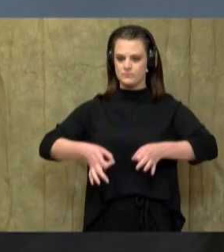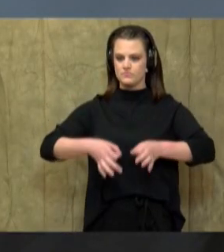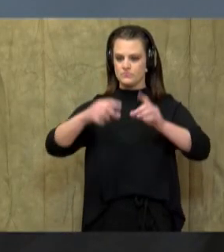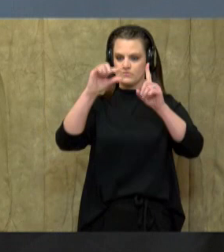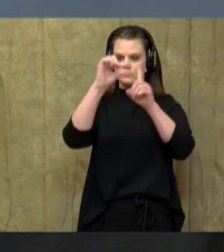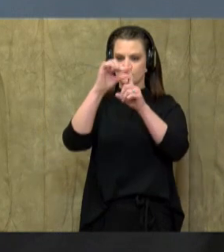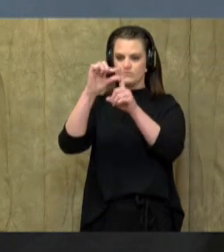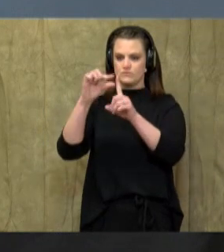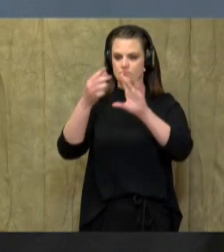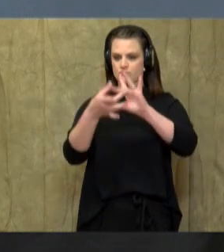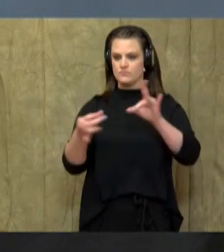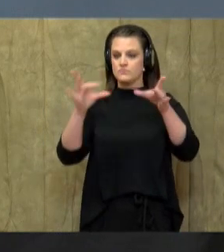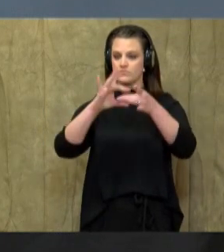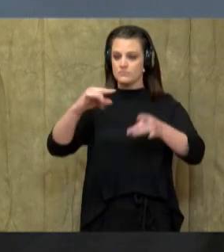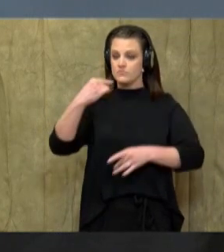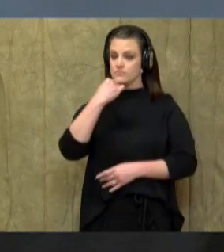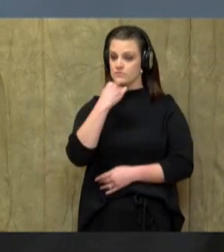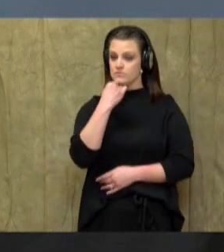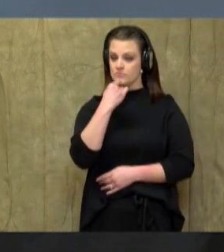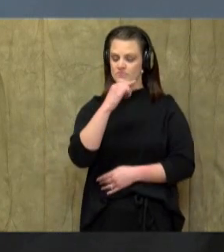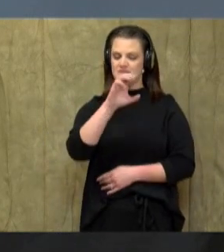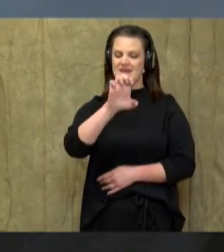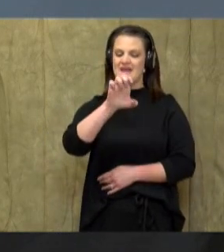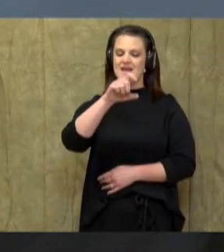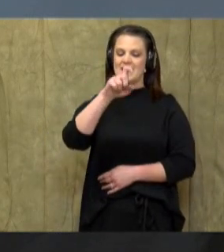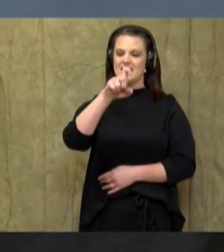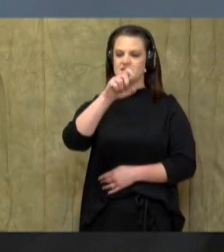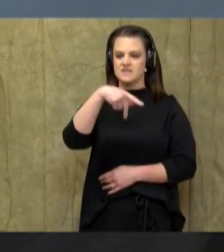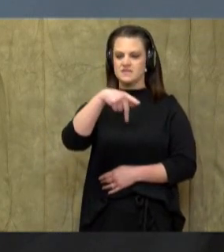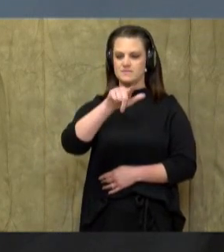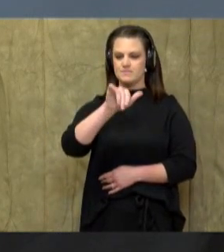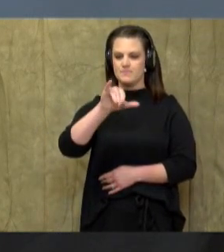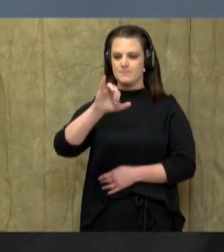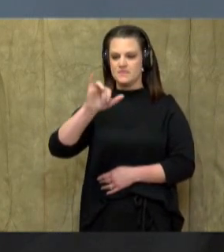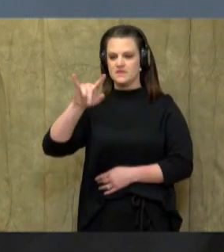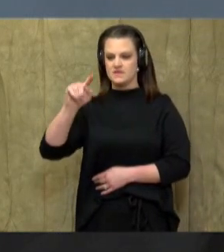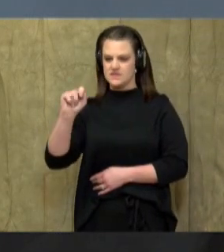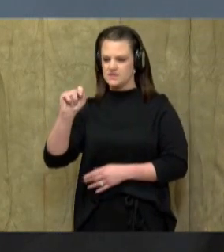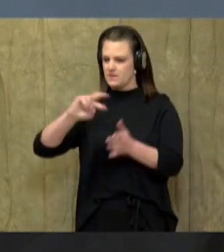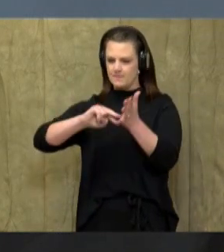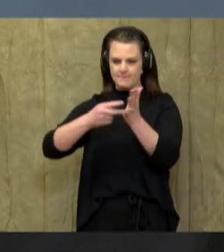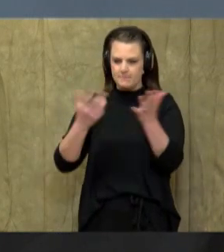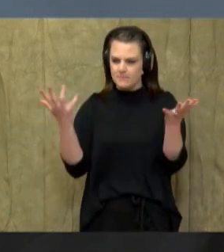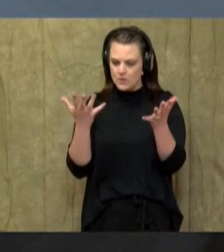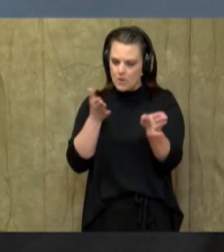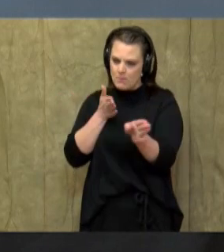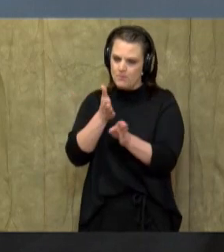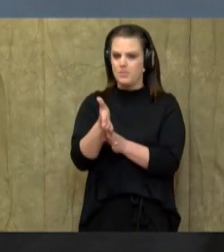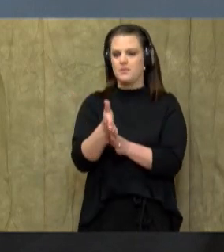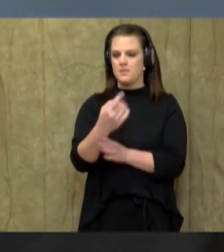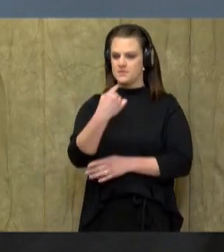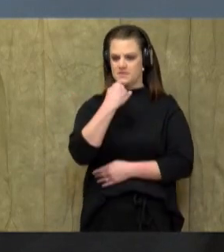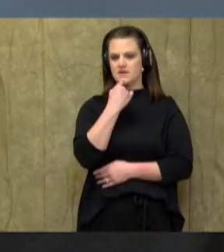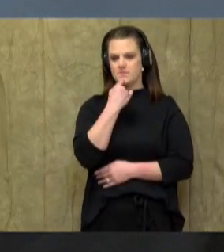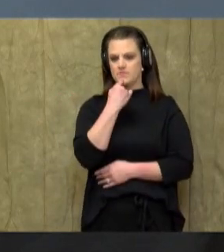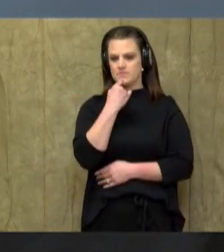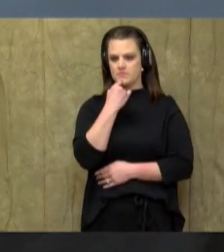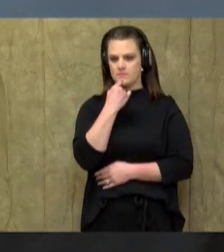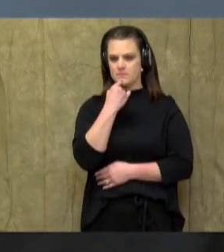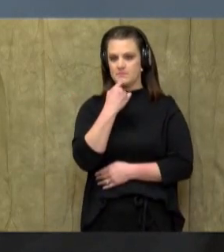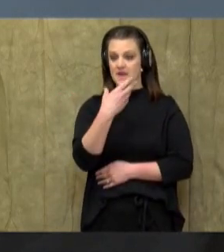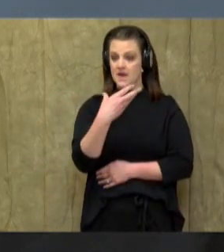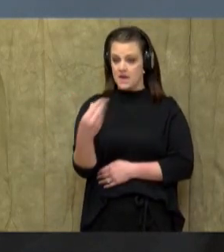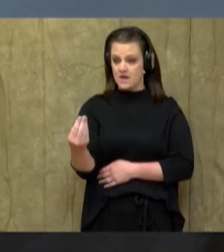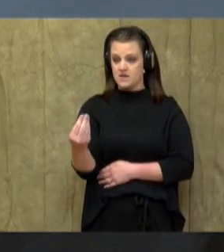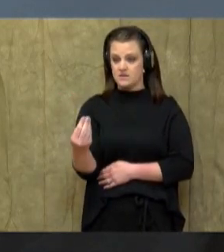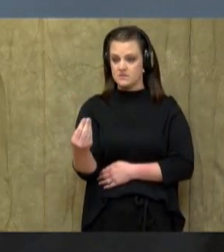says explicitly. And if you remember, that word explicitly means directly stated,